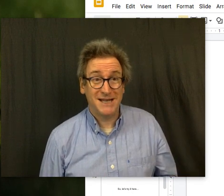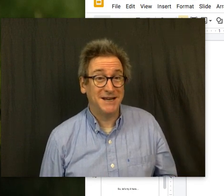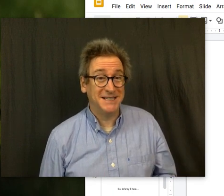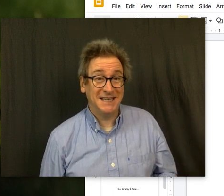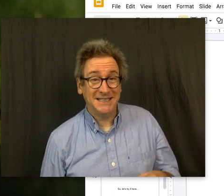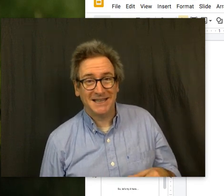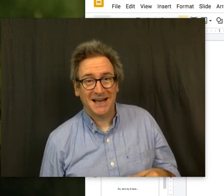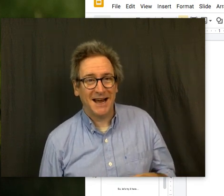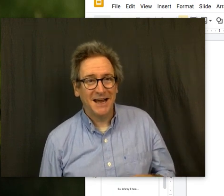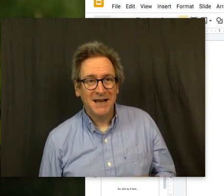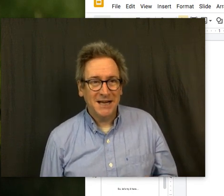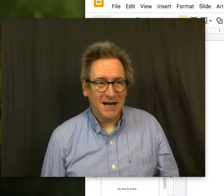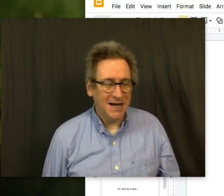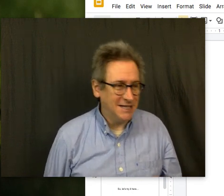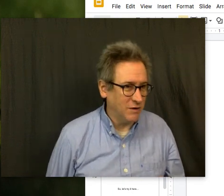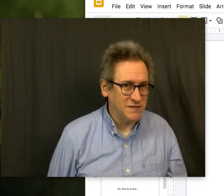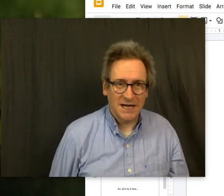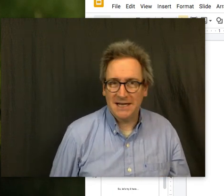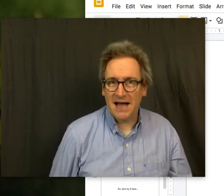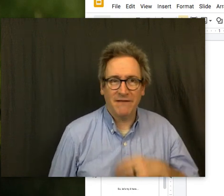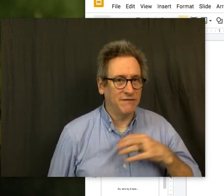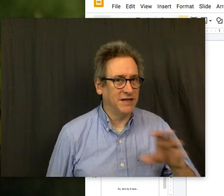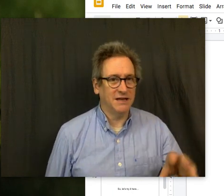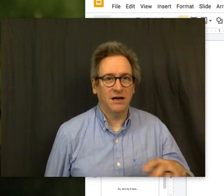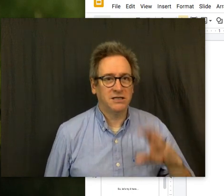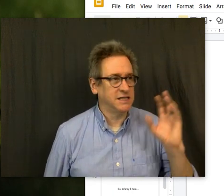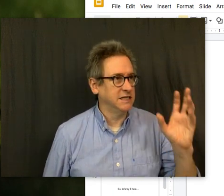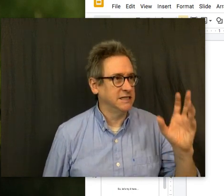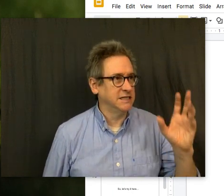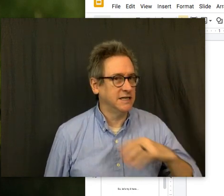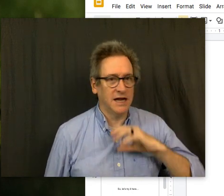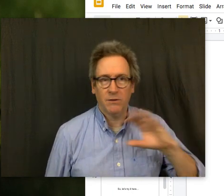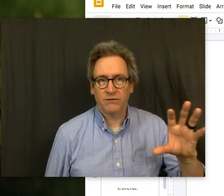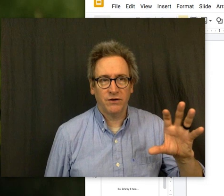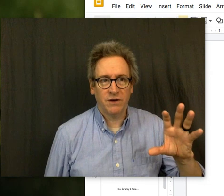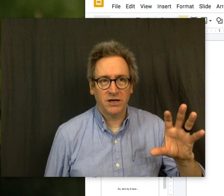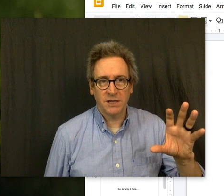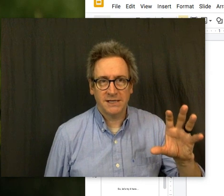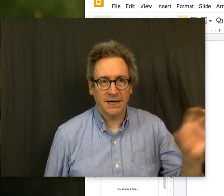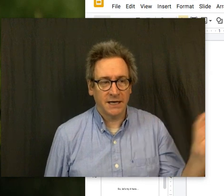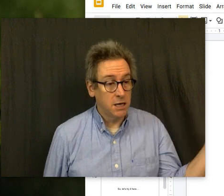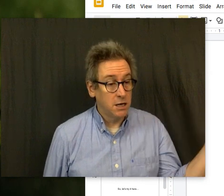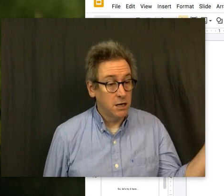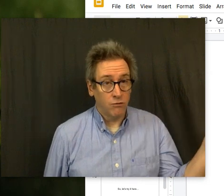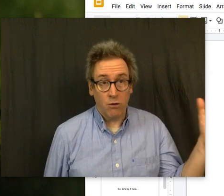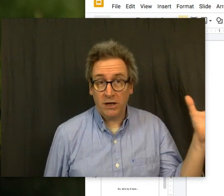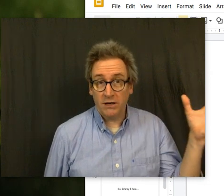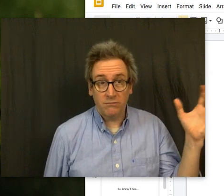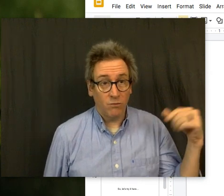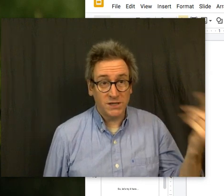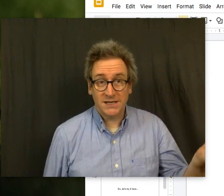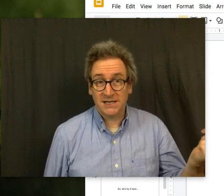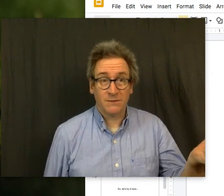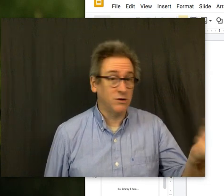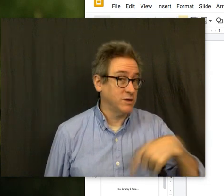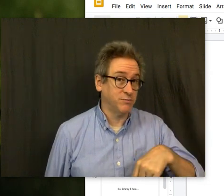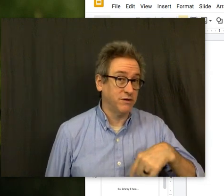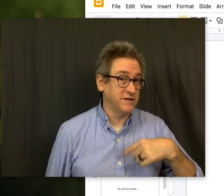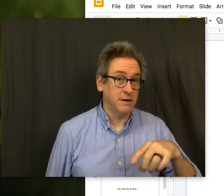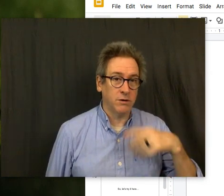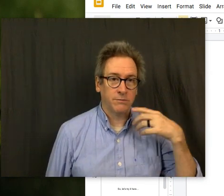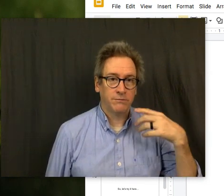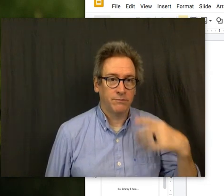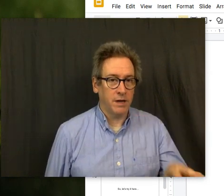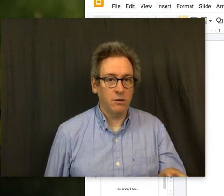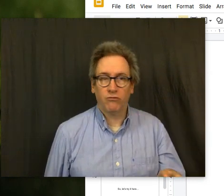have a set of D&D die, 12-sided die, 16-sided die, whatever you've got, 20-sided, roll it. What's next number? What's